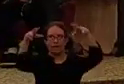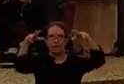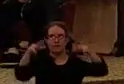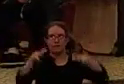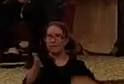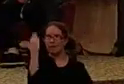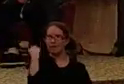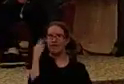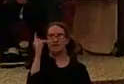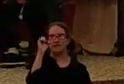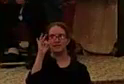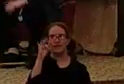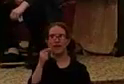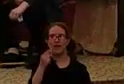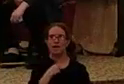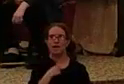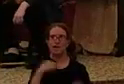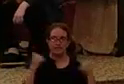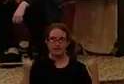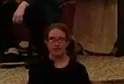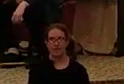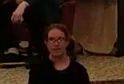my past define who I am now.